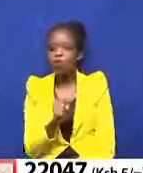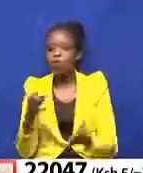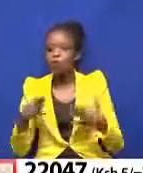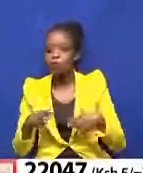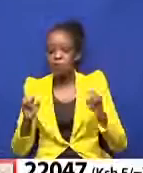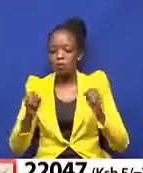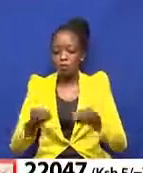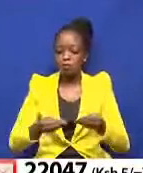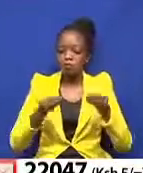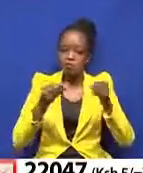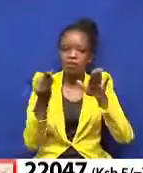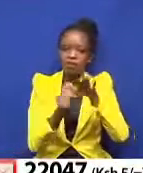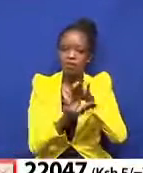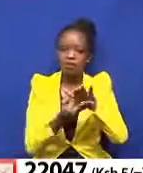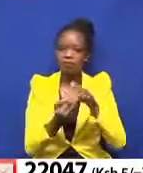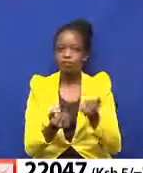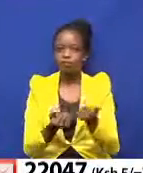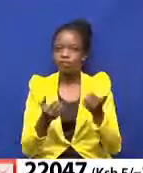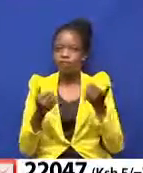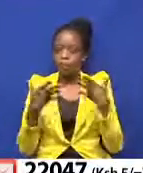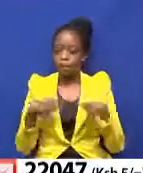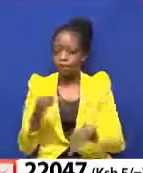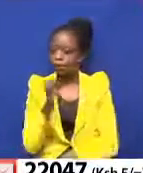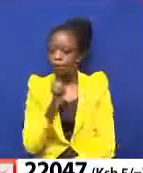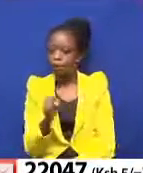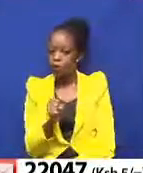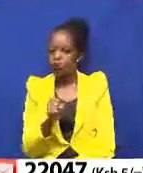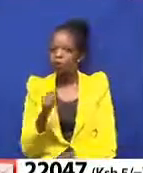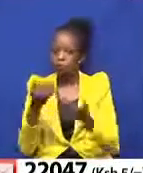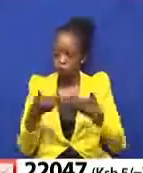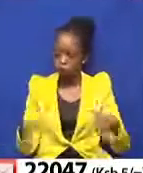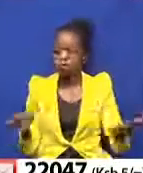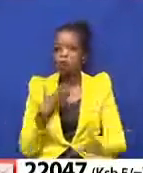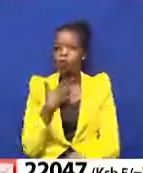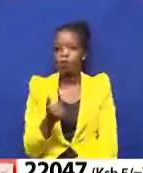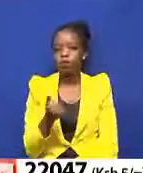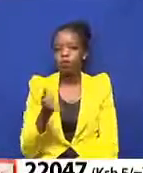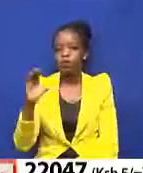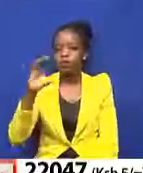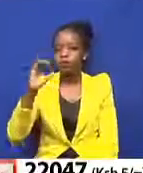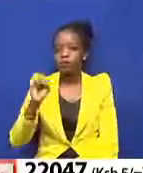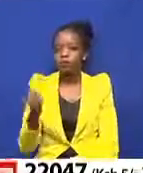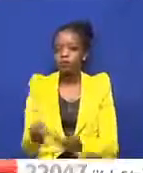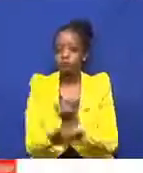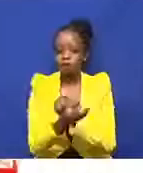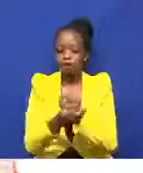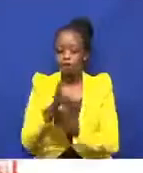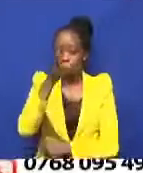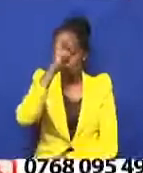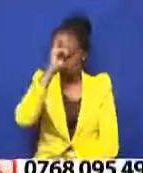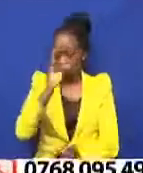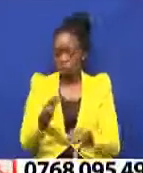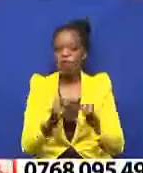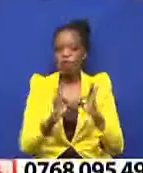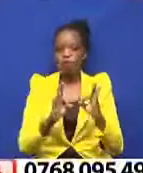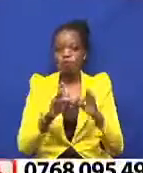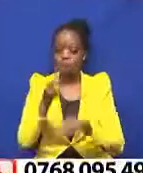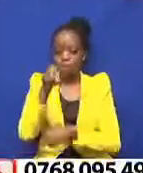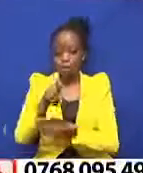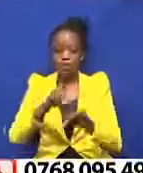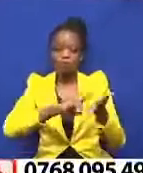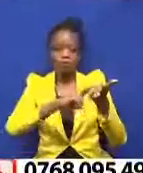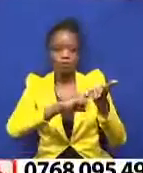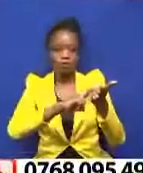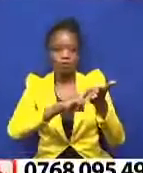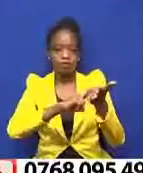file ipatikane. Hawa wazee sasa lazima wapotee. The cabinet secretary urged police officers to be registered under the